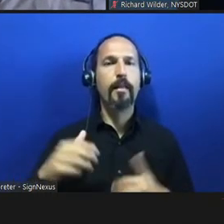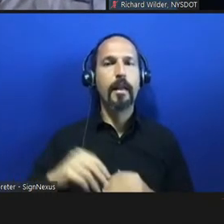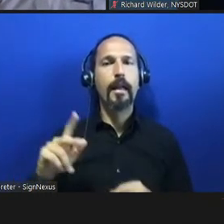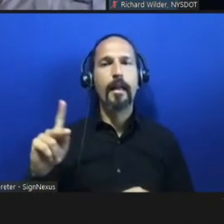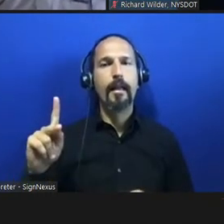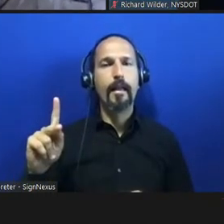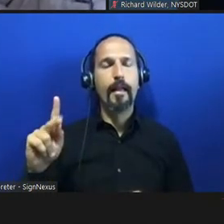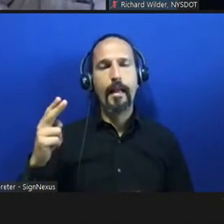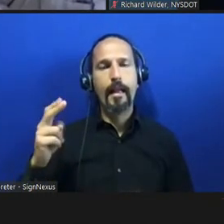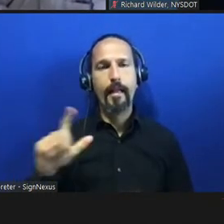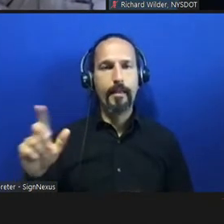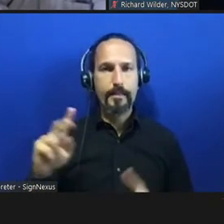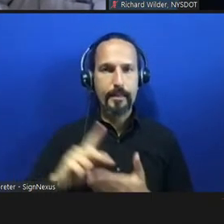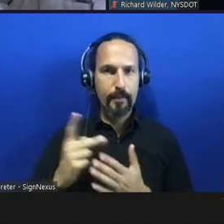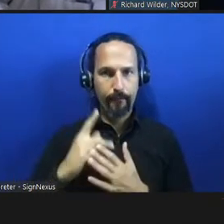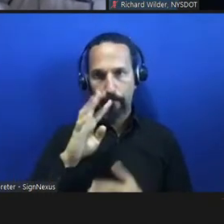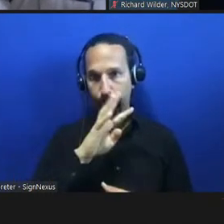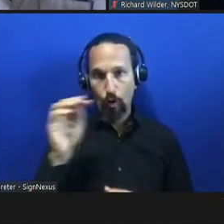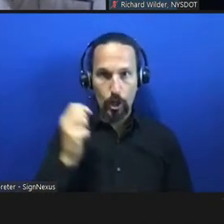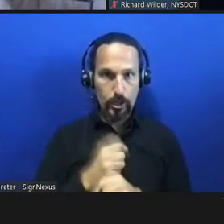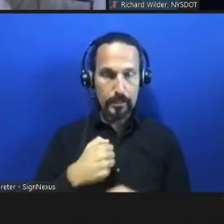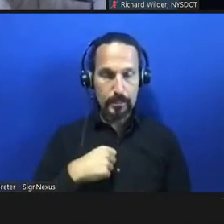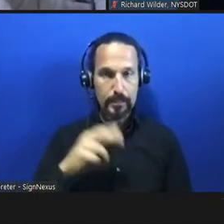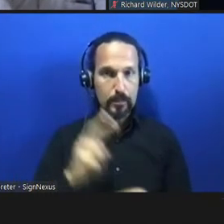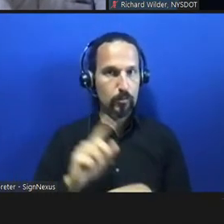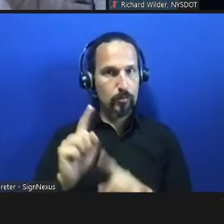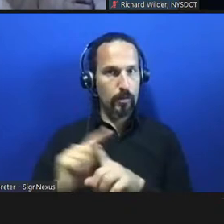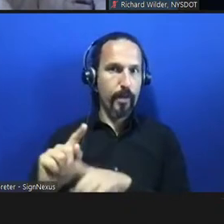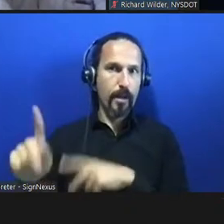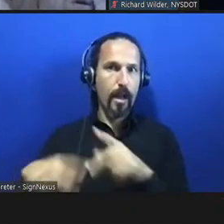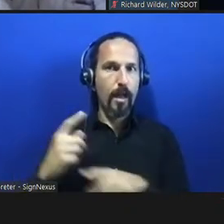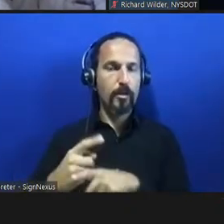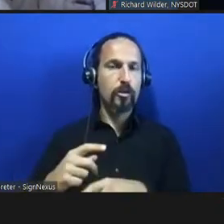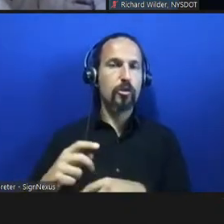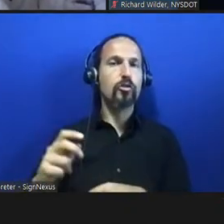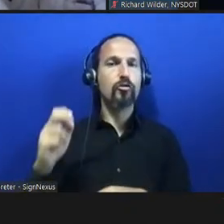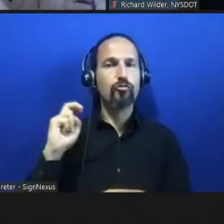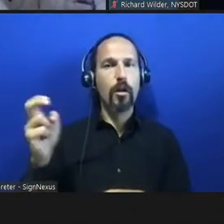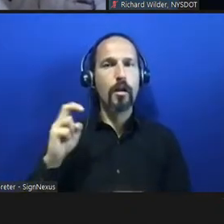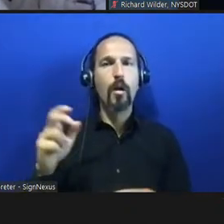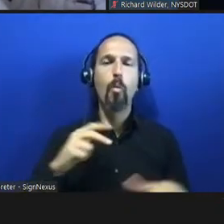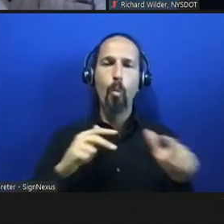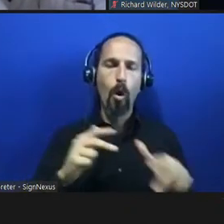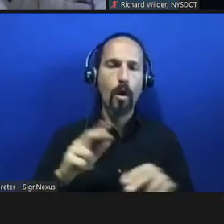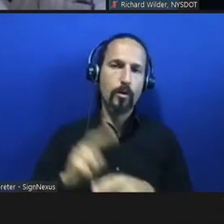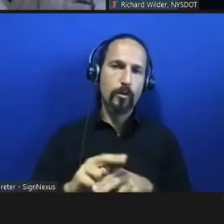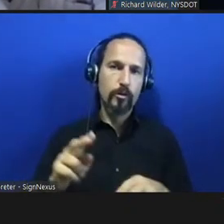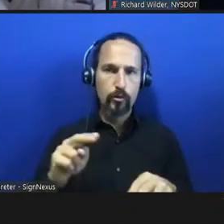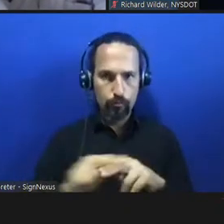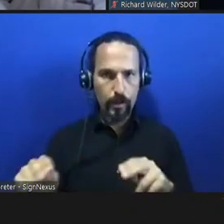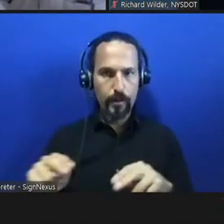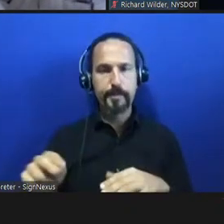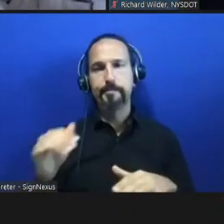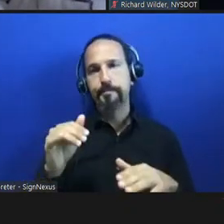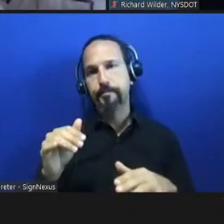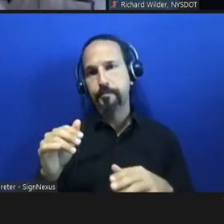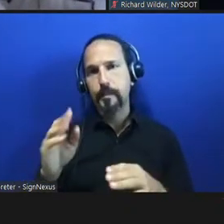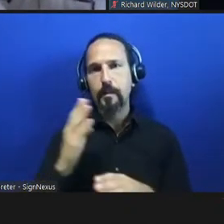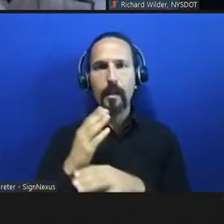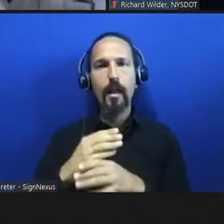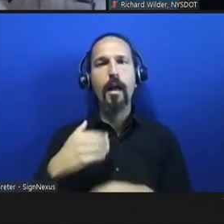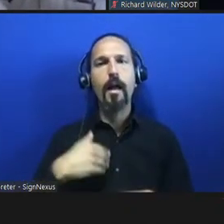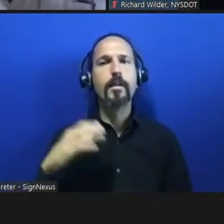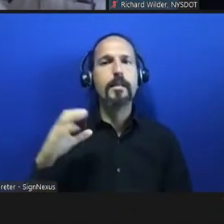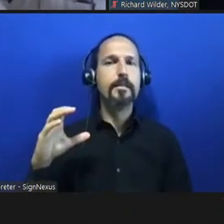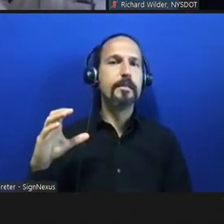for 40 years I use all forms of Transit I walk I use the Train the subway the buses I have a Citibank